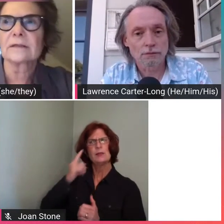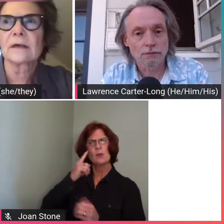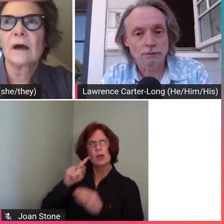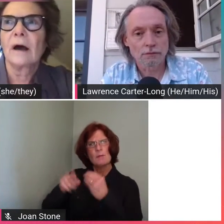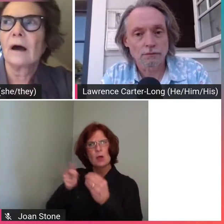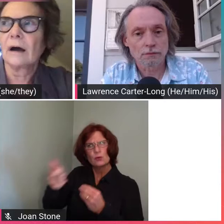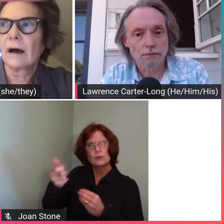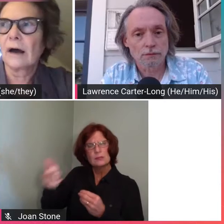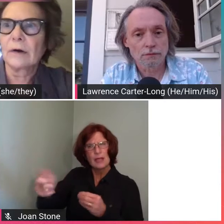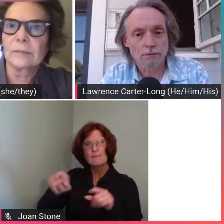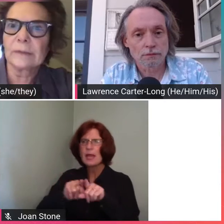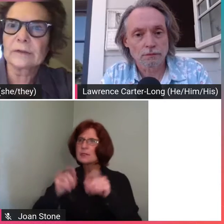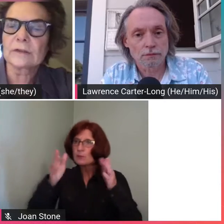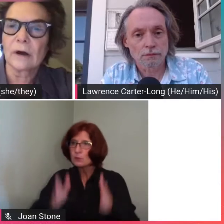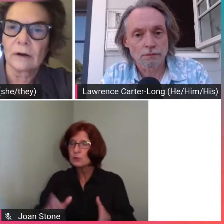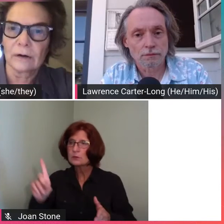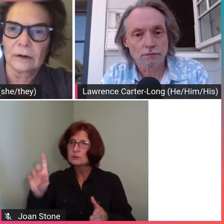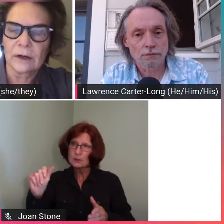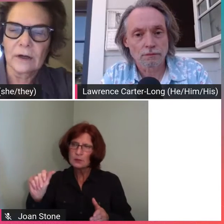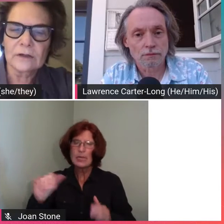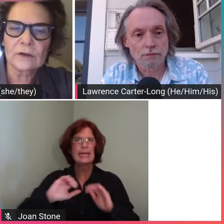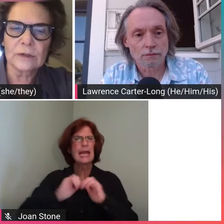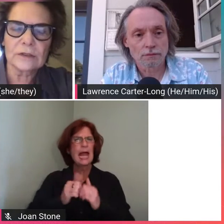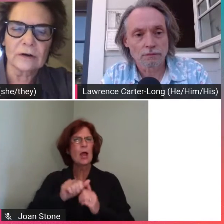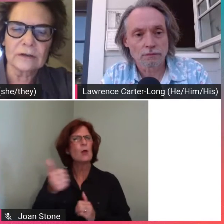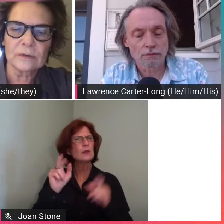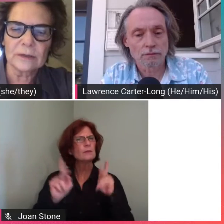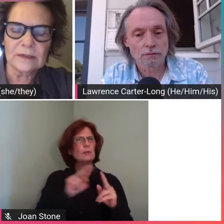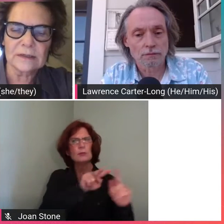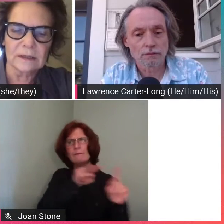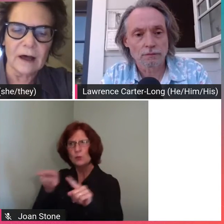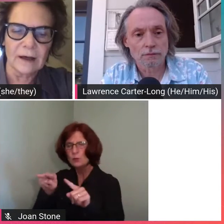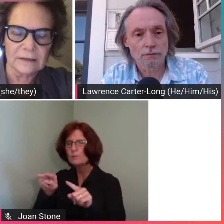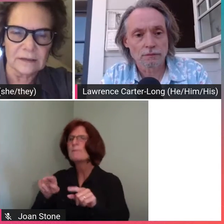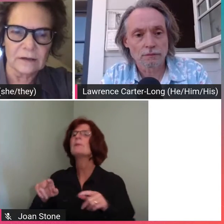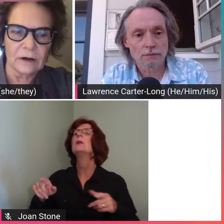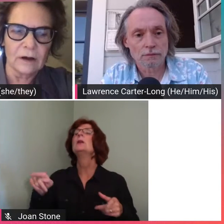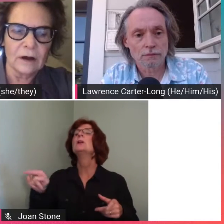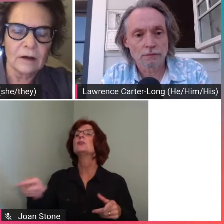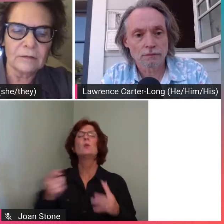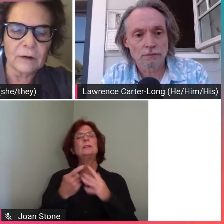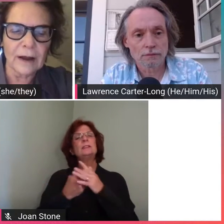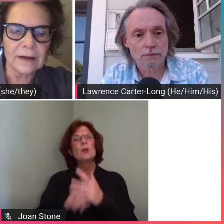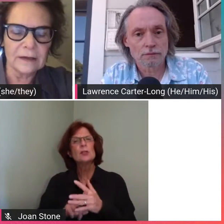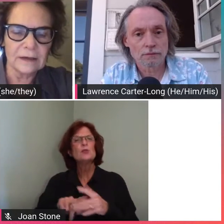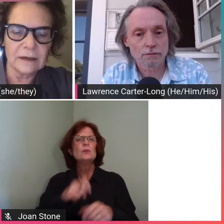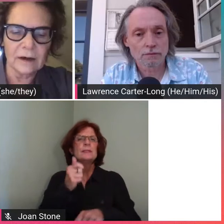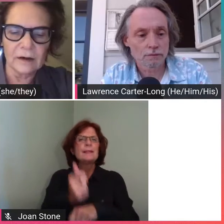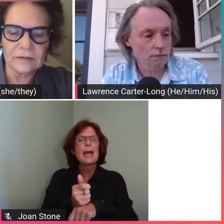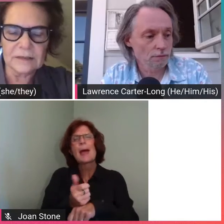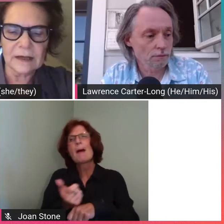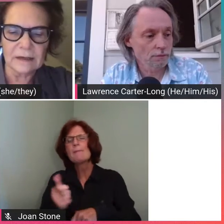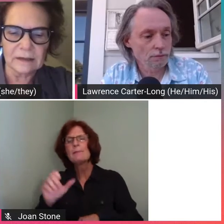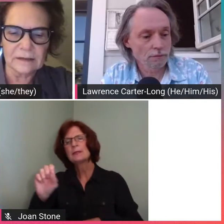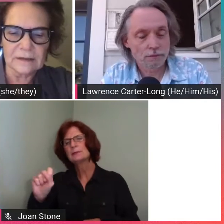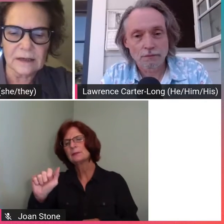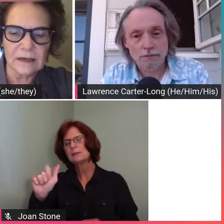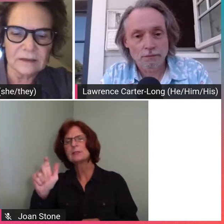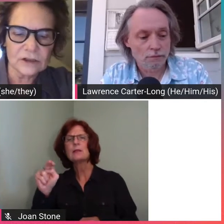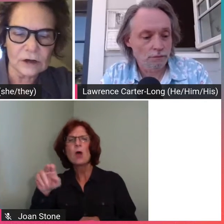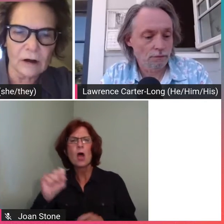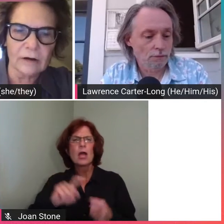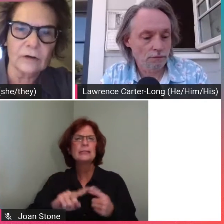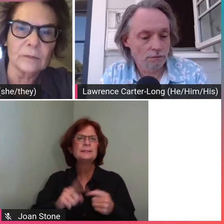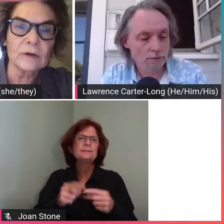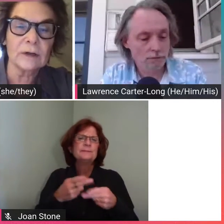well as how other people saw her. So we started doing these salons in a variety of settings